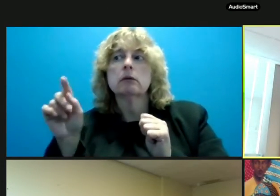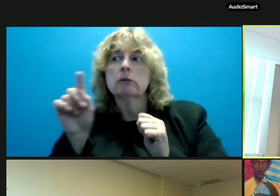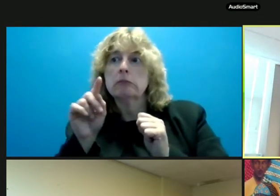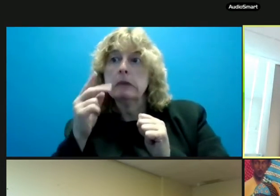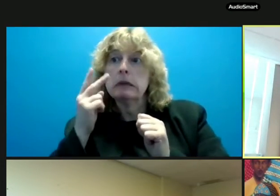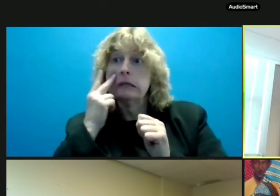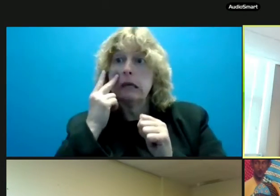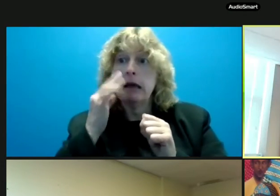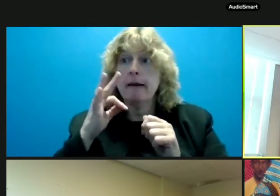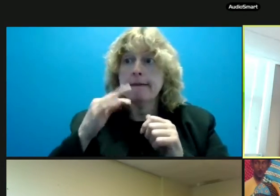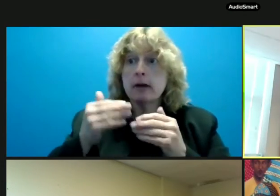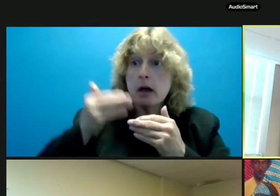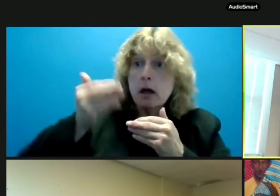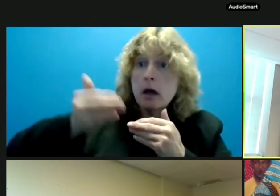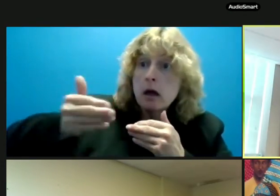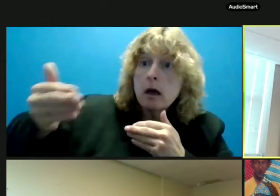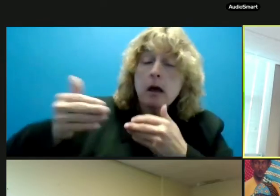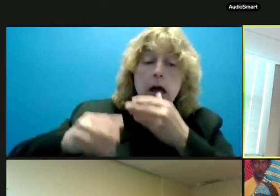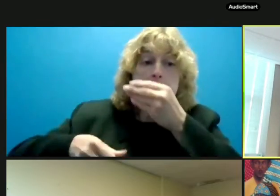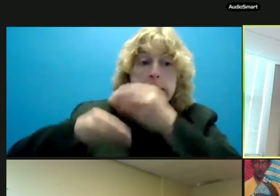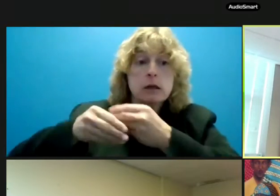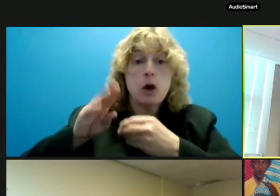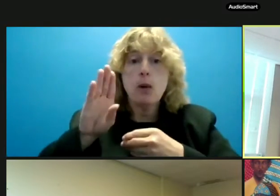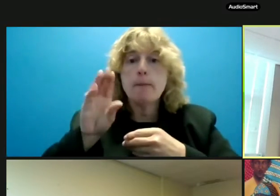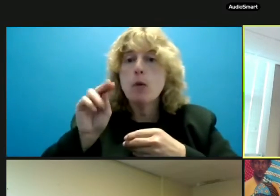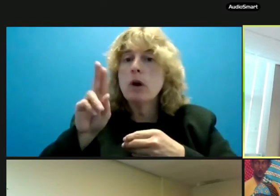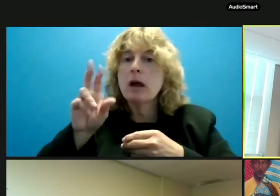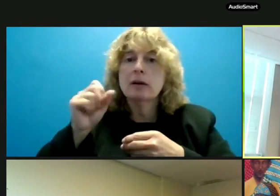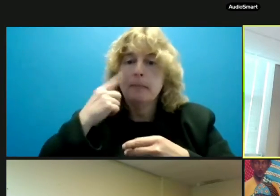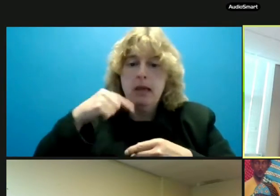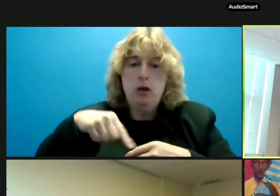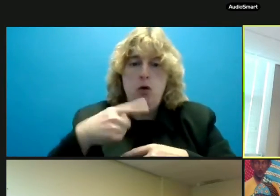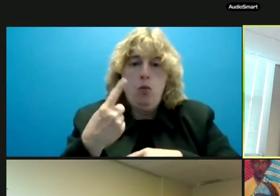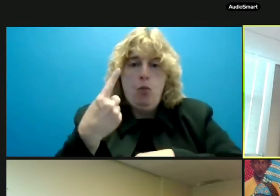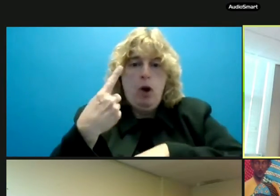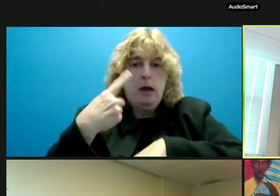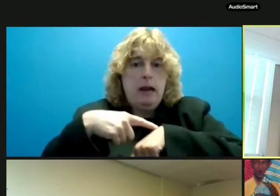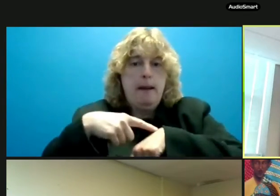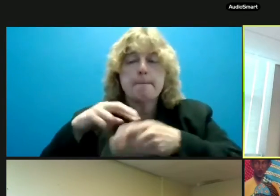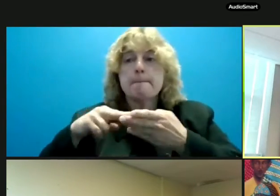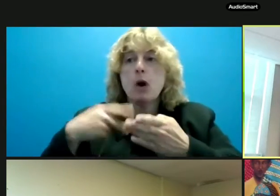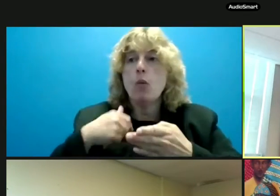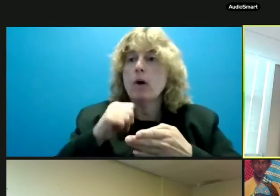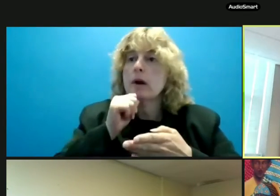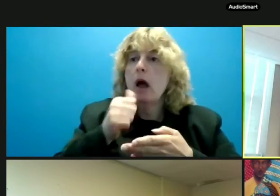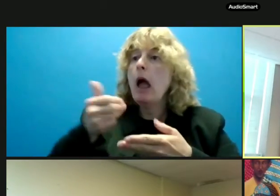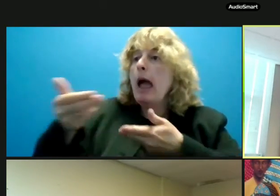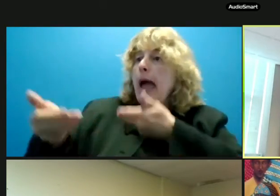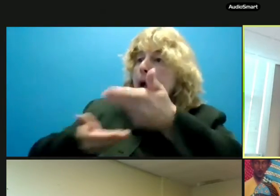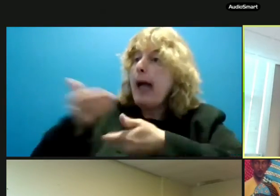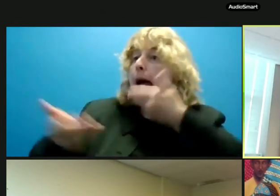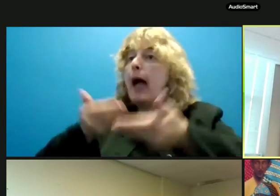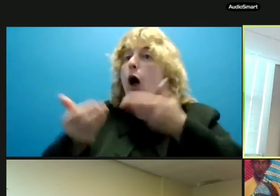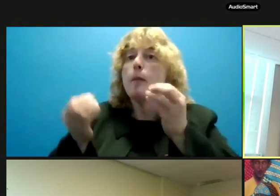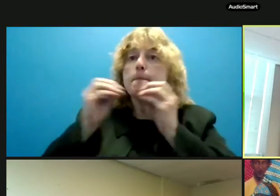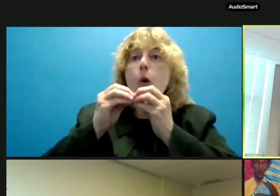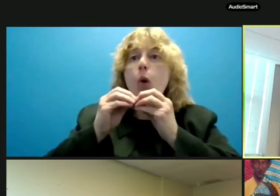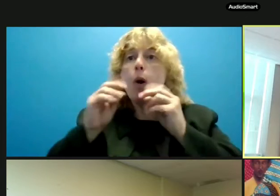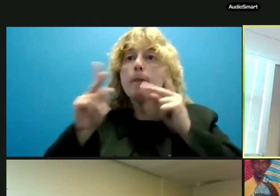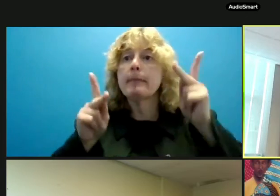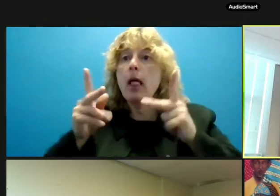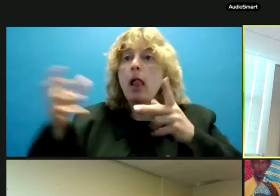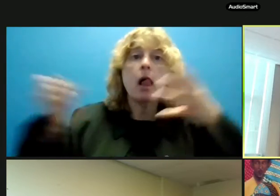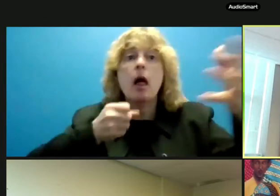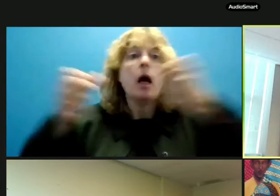it would not be recurring. So that means we would not hire positions into perpetuity with these funds